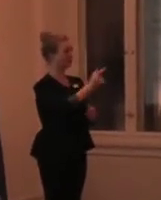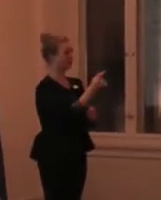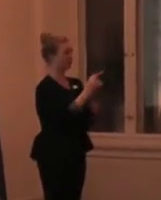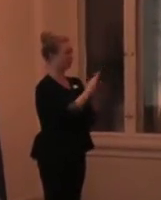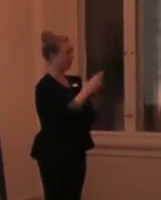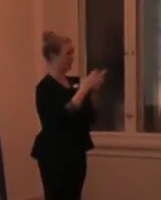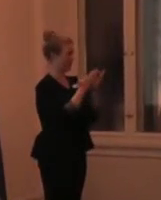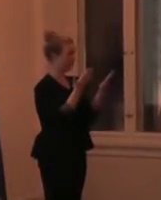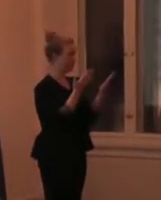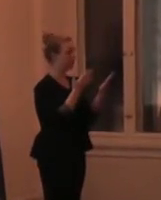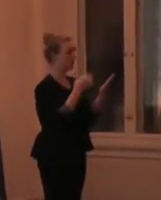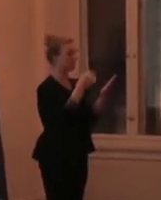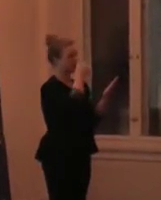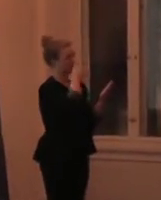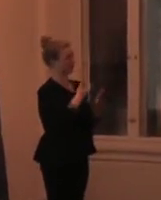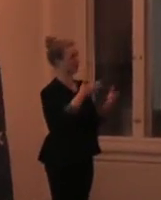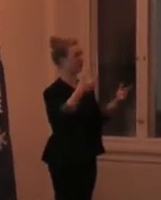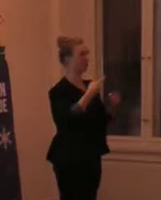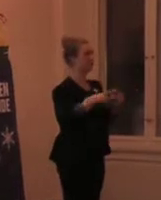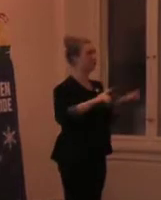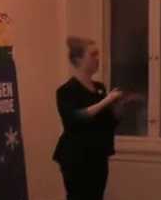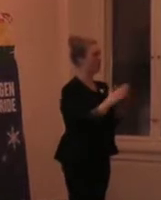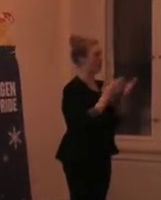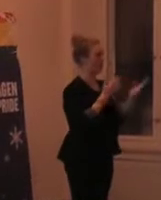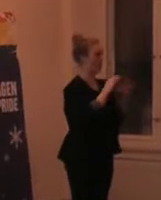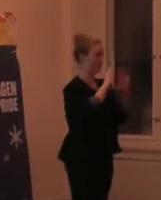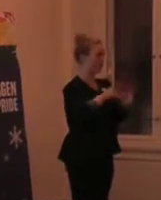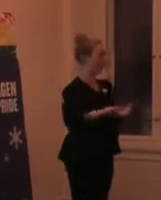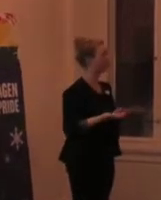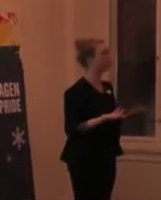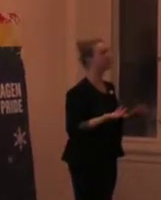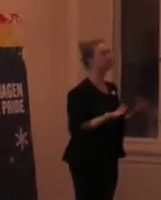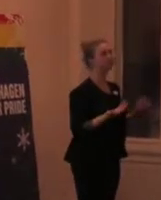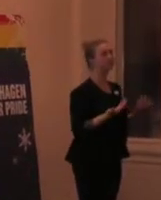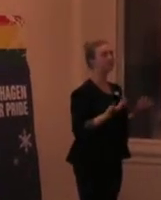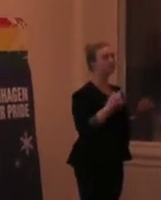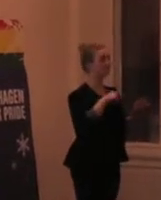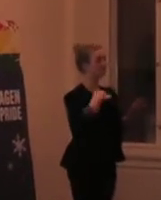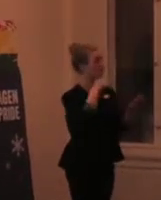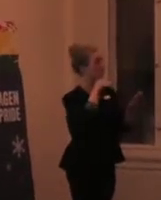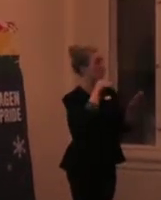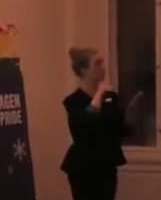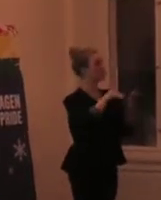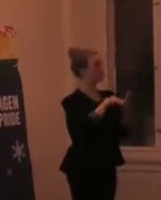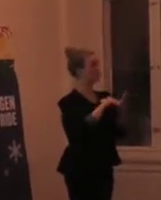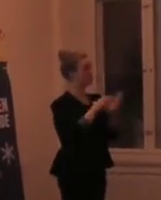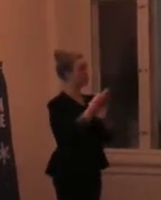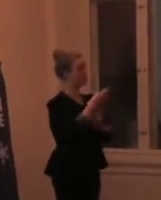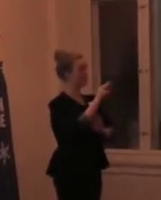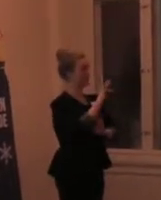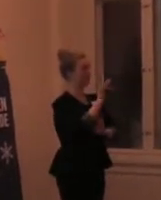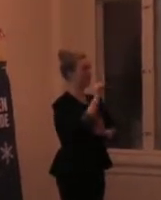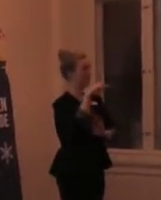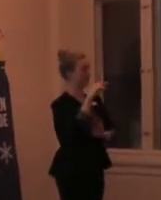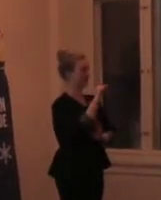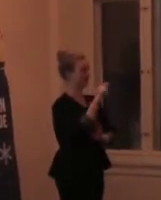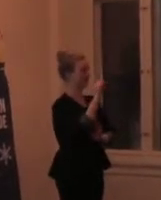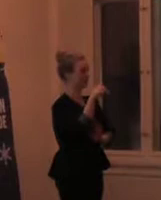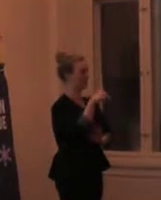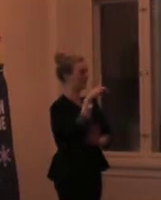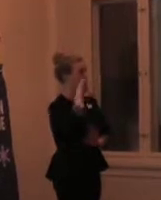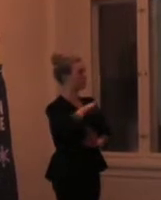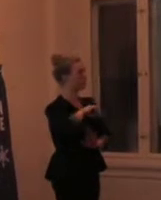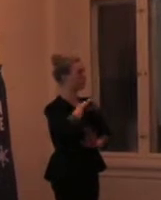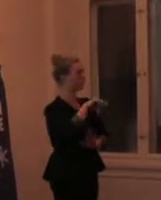of the biggest queer magazines in the world. We were featured in Huffington Post, where they